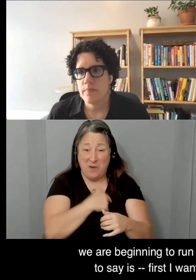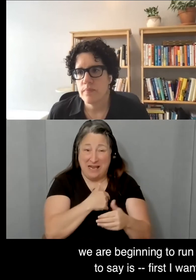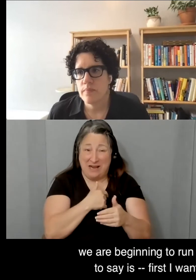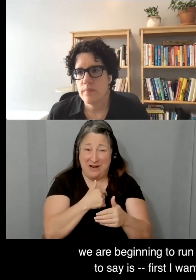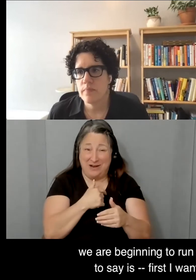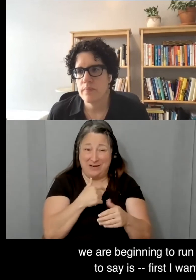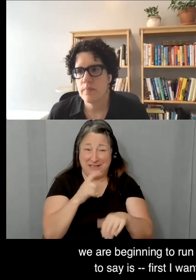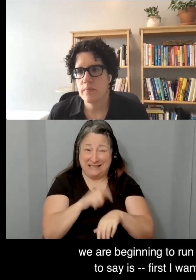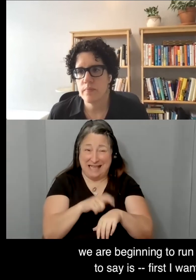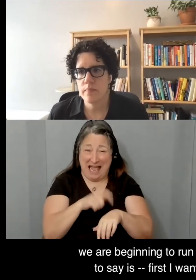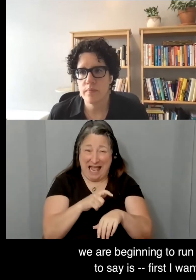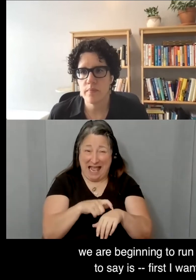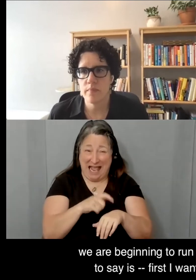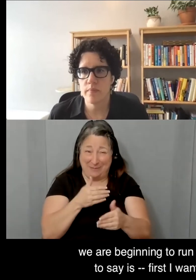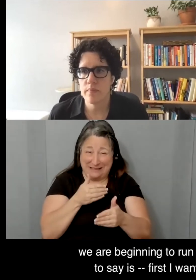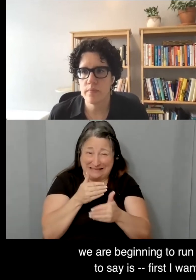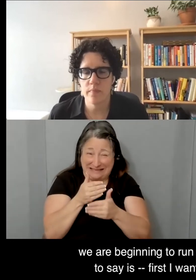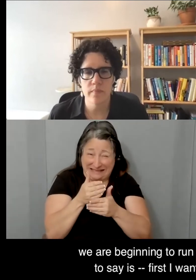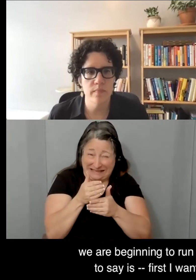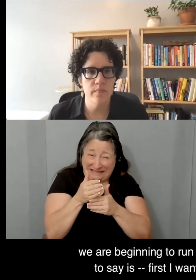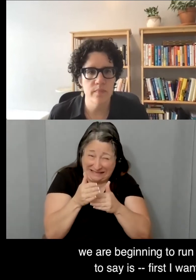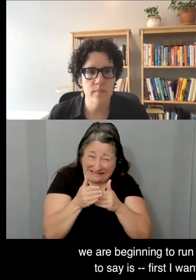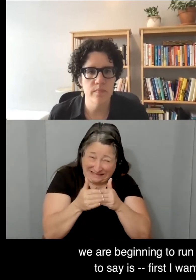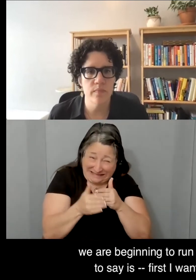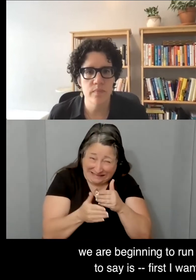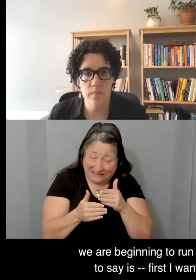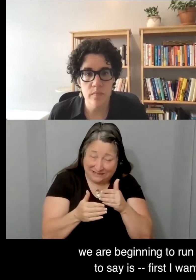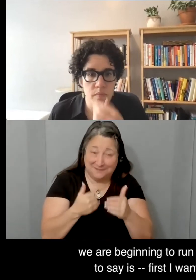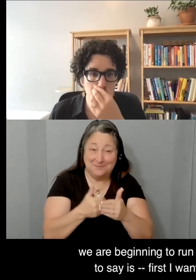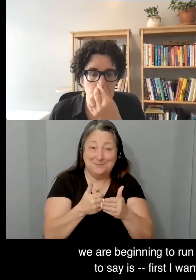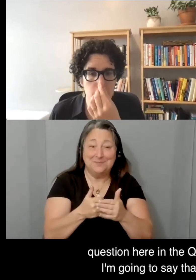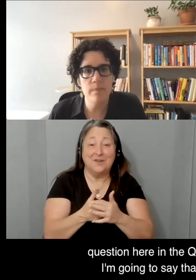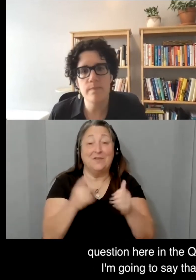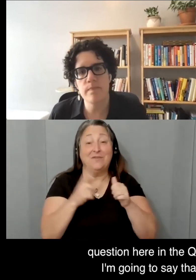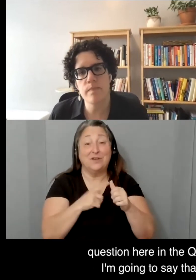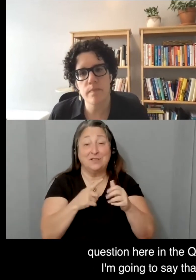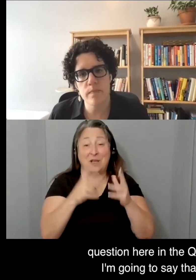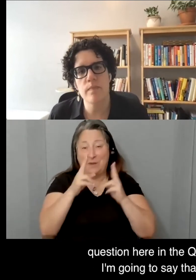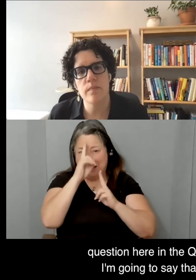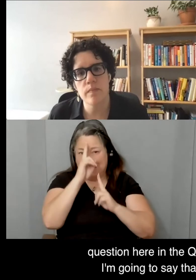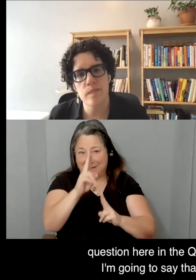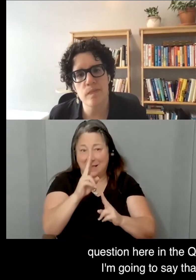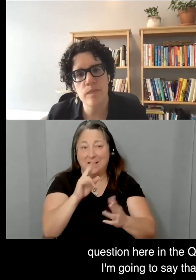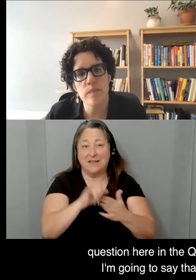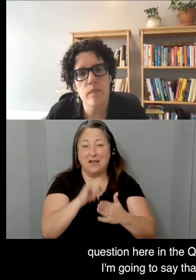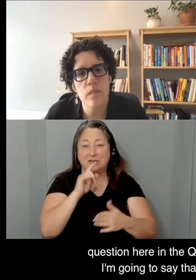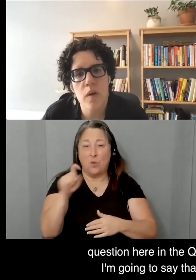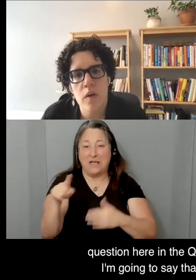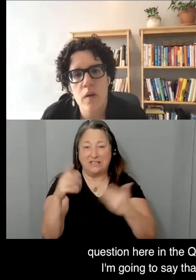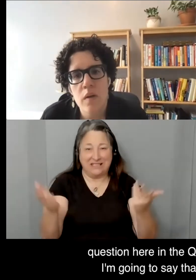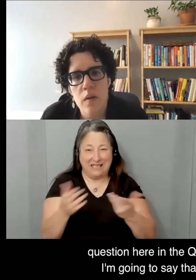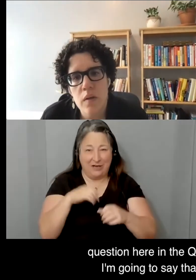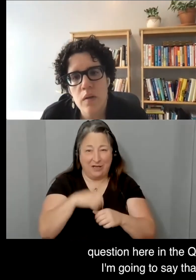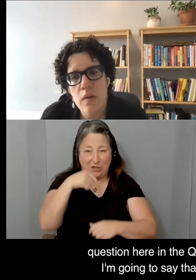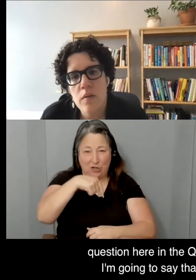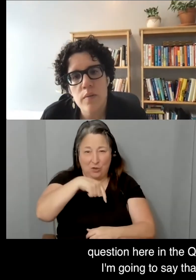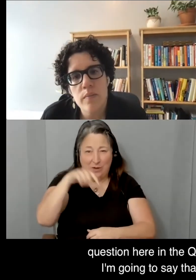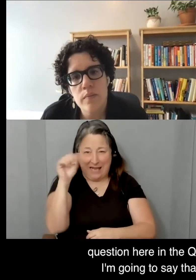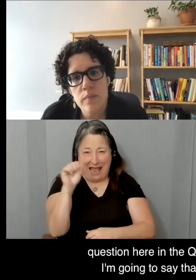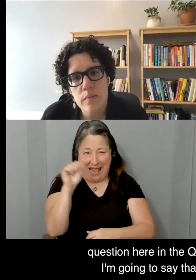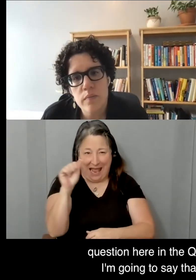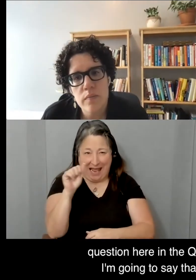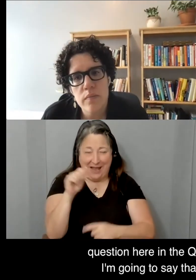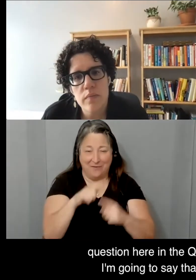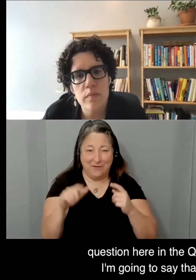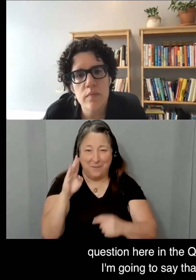time. So what I want to say is, first I want to acknowledge there's a question here in the Q&A from